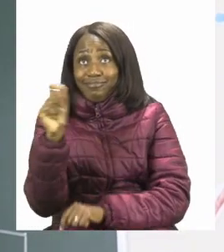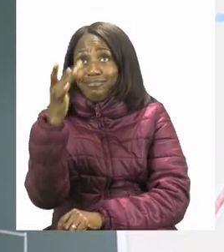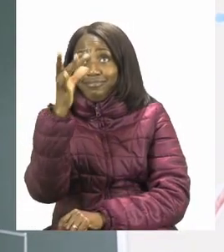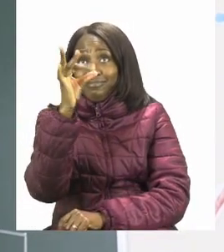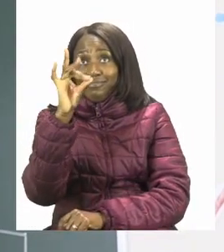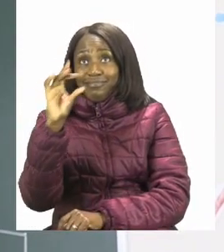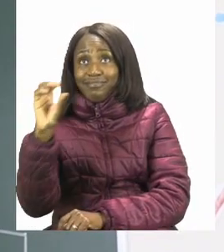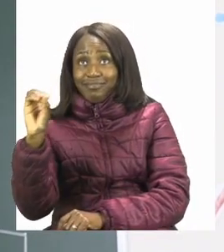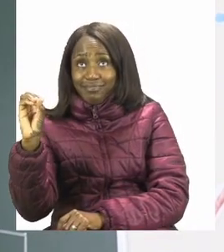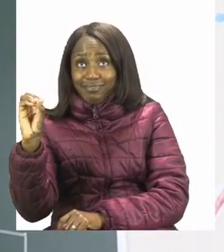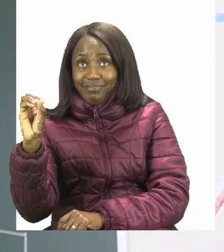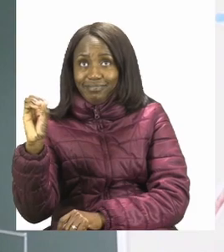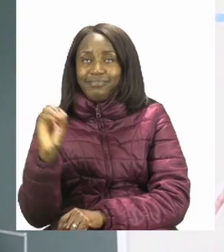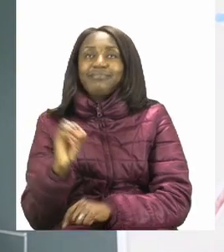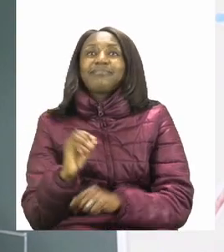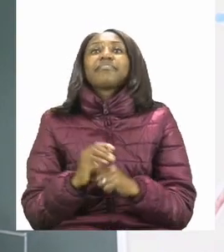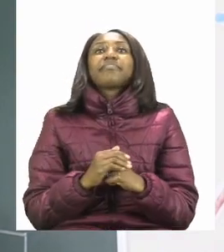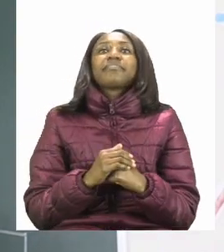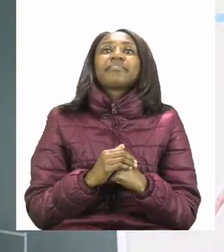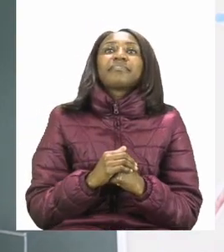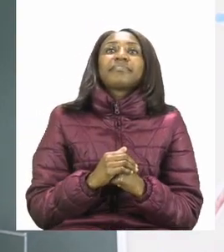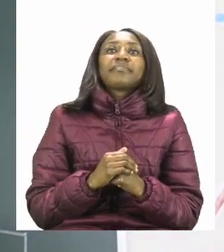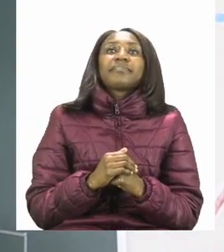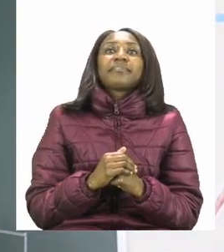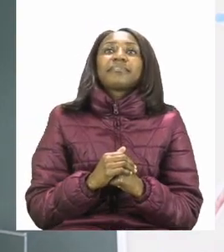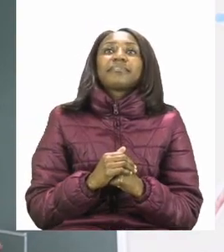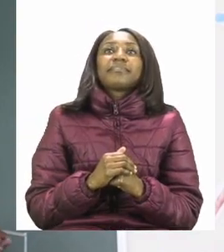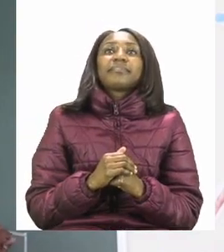then after that we write it down.